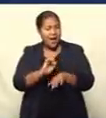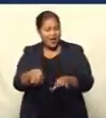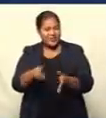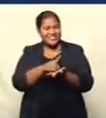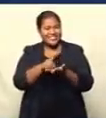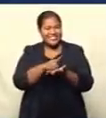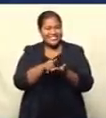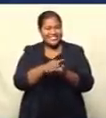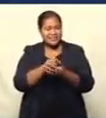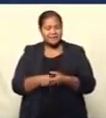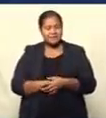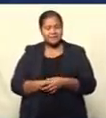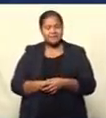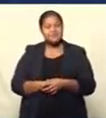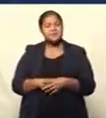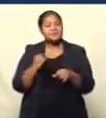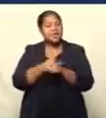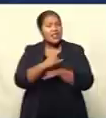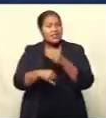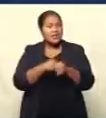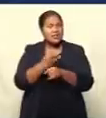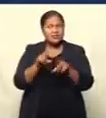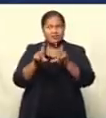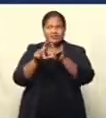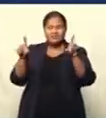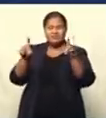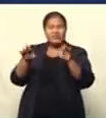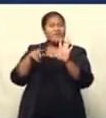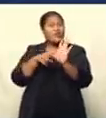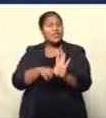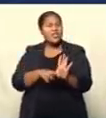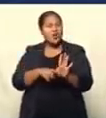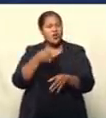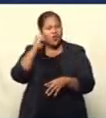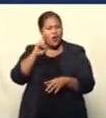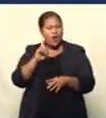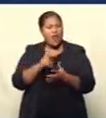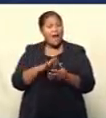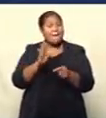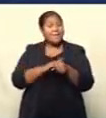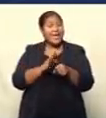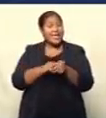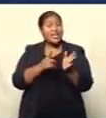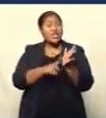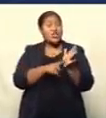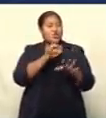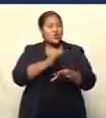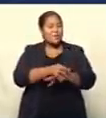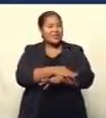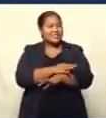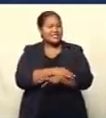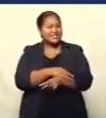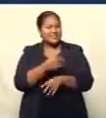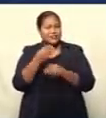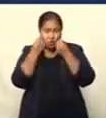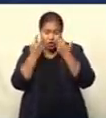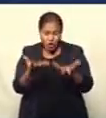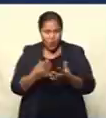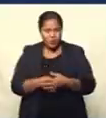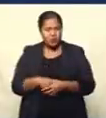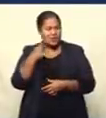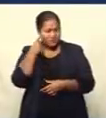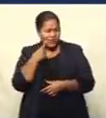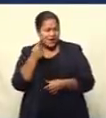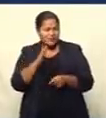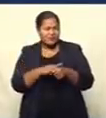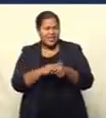The international logo for the year is called Make Lupus Visible. So we have been trying to make